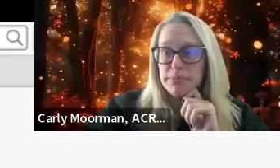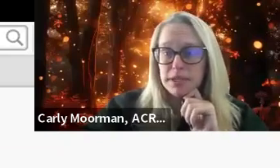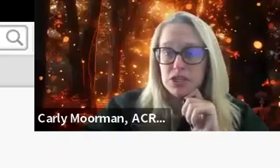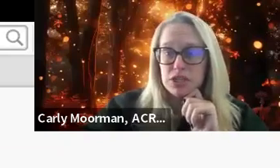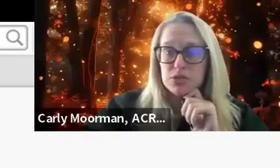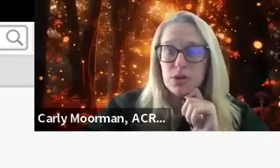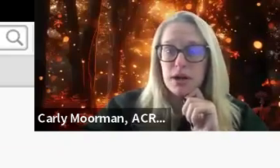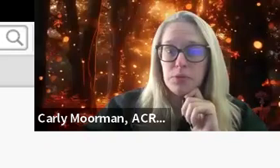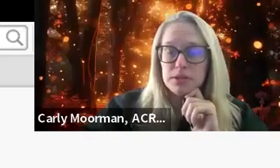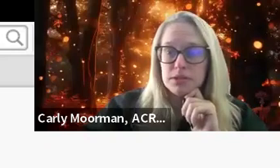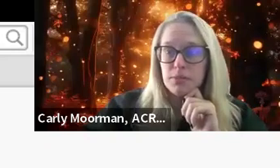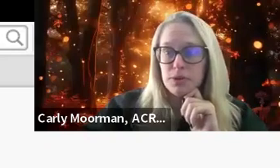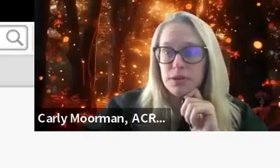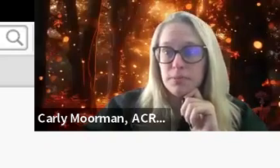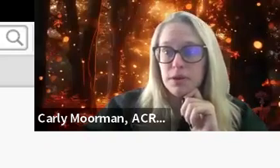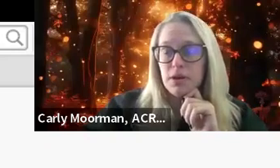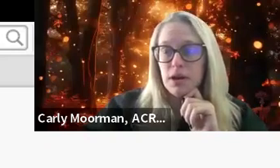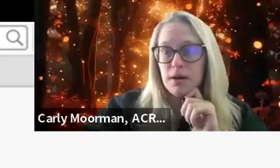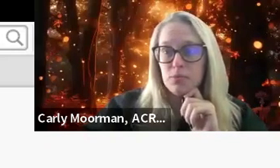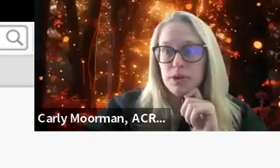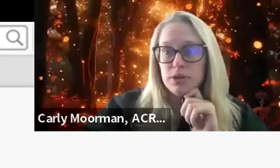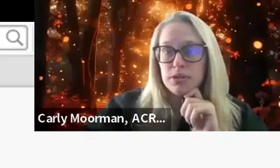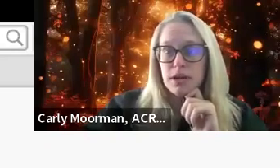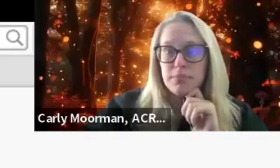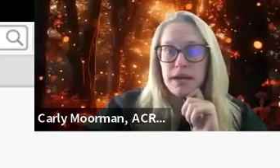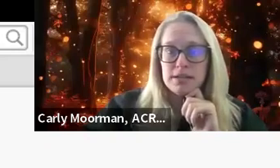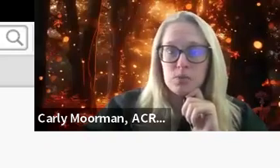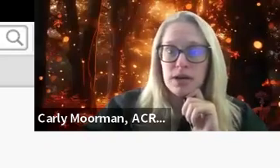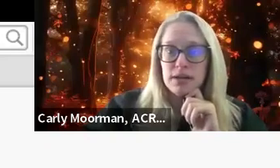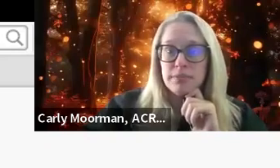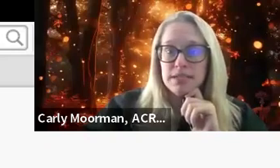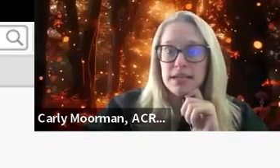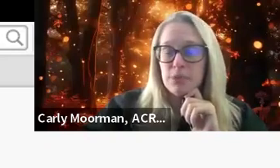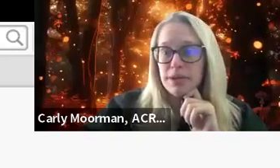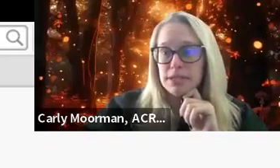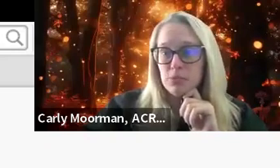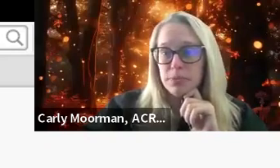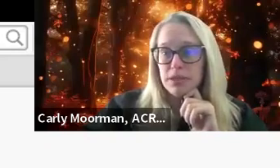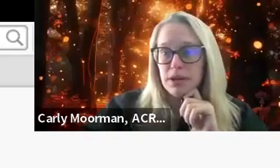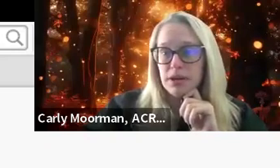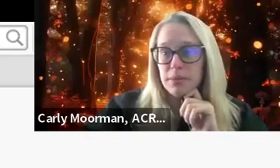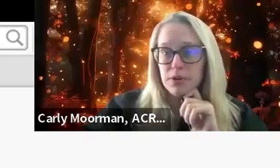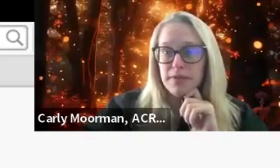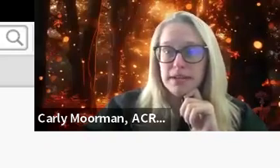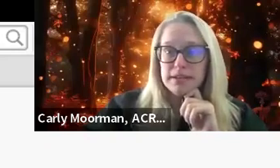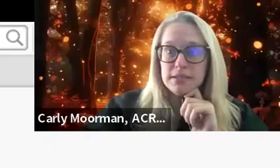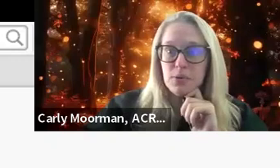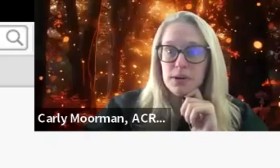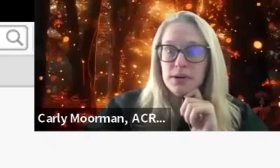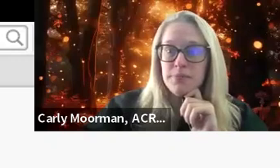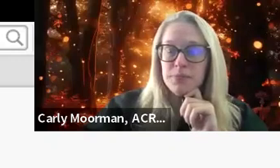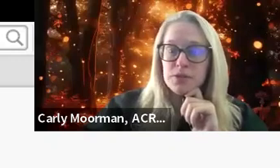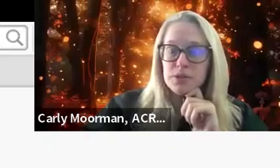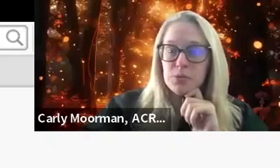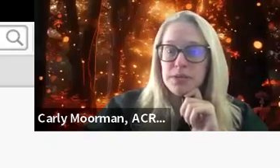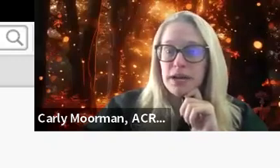job applications, we can support them with that as well. TK Momentum will be there providing